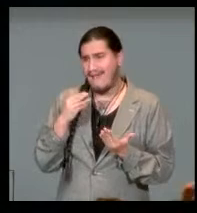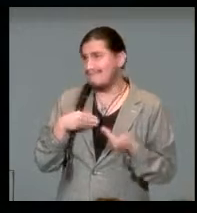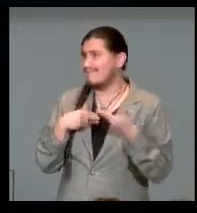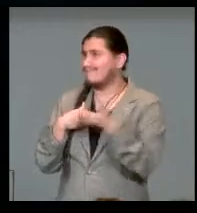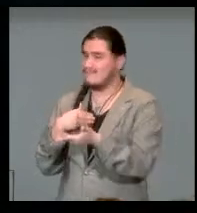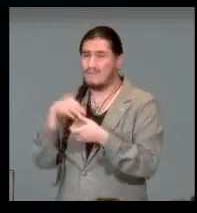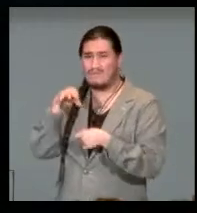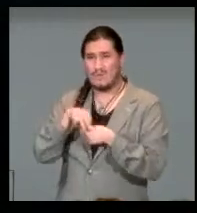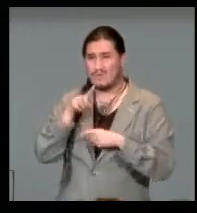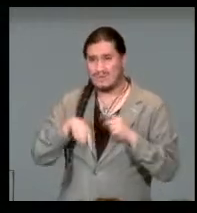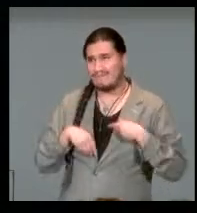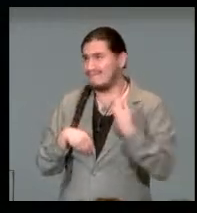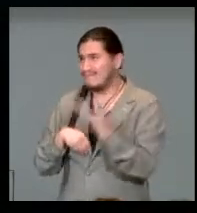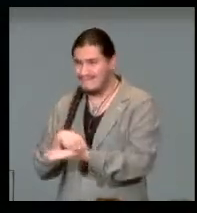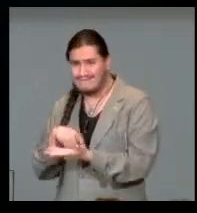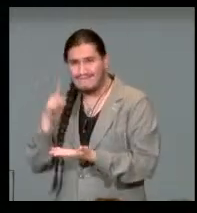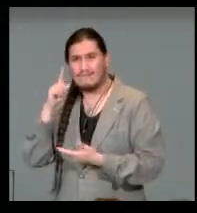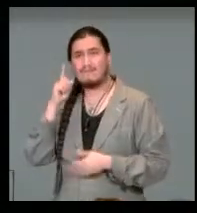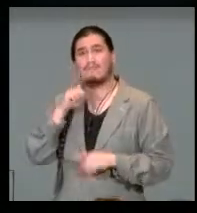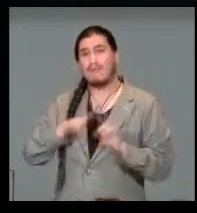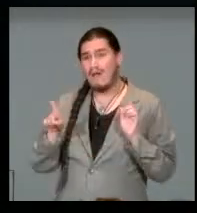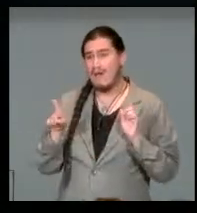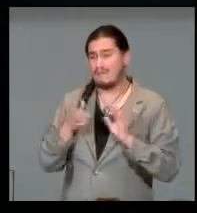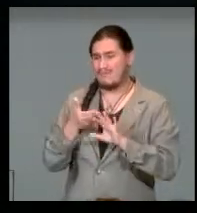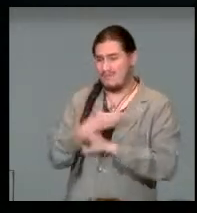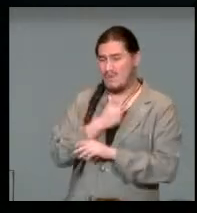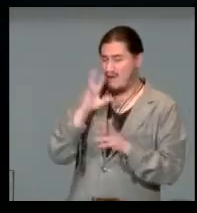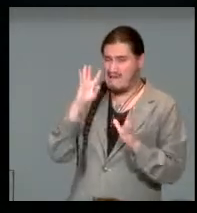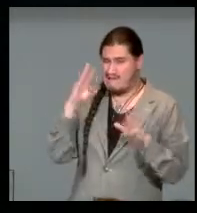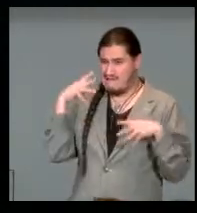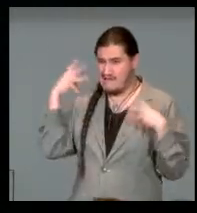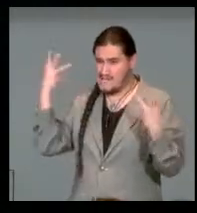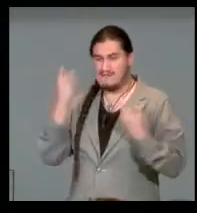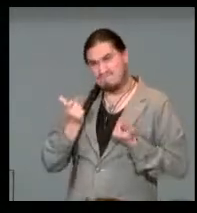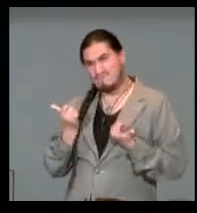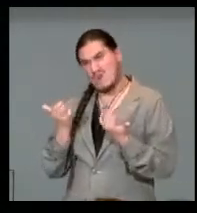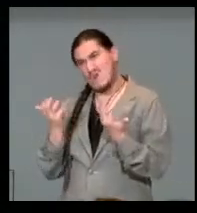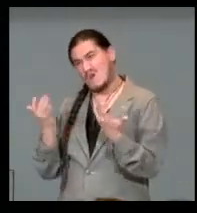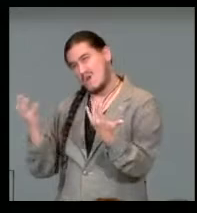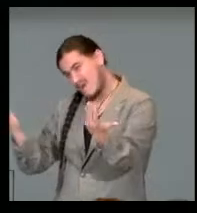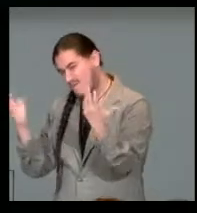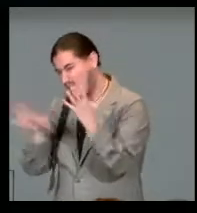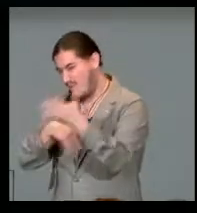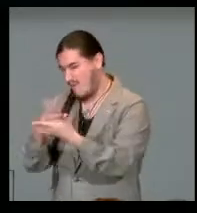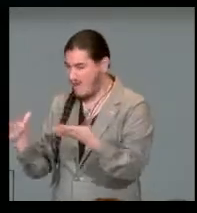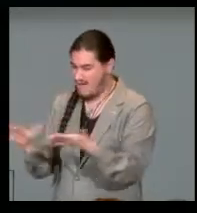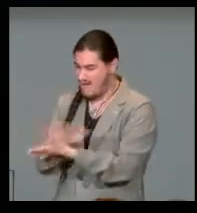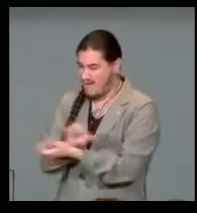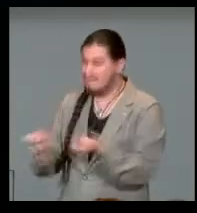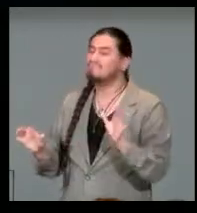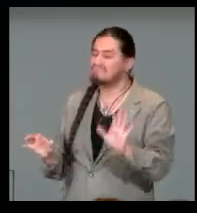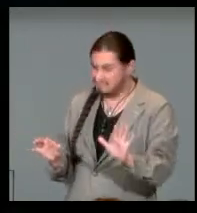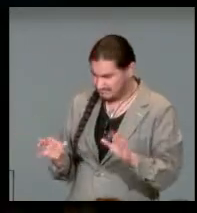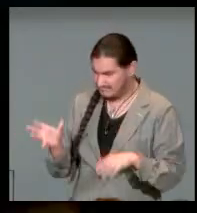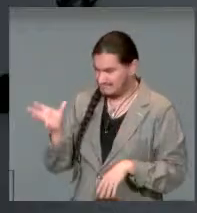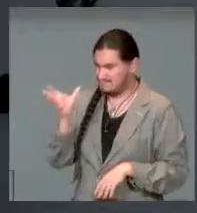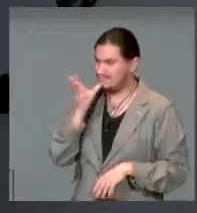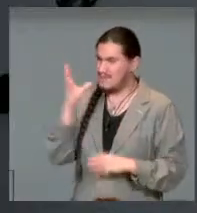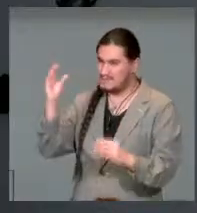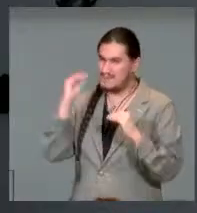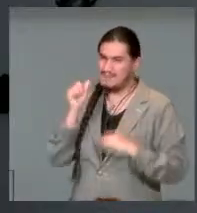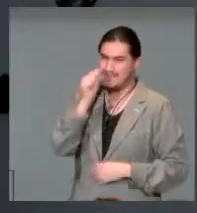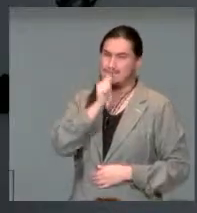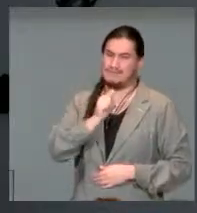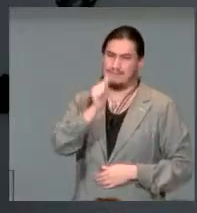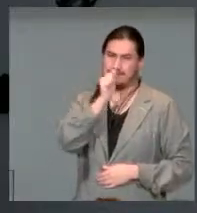in an election. But before I got crazy and burned this nation down, mommy taught me patience.